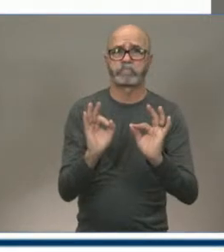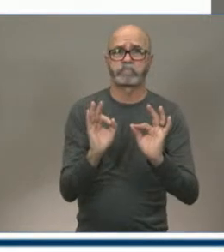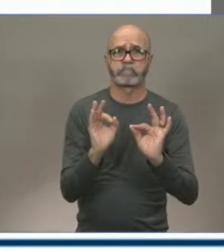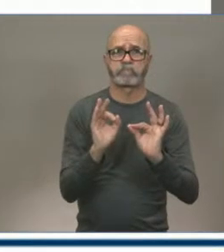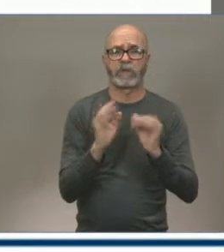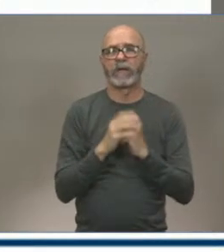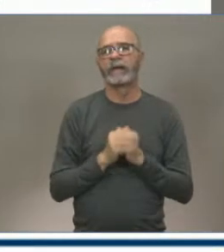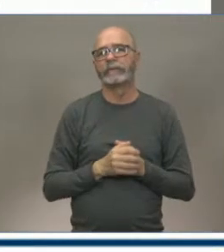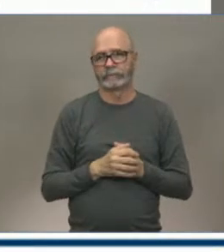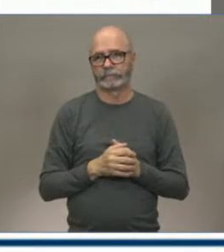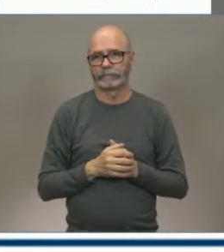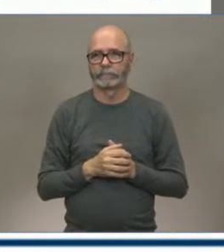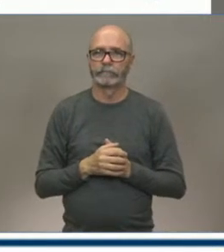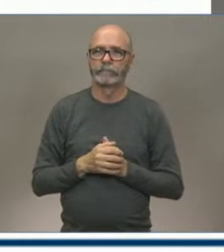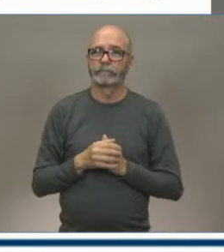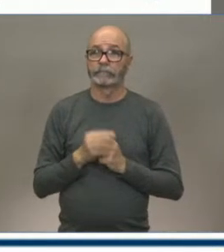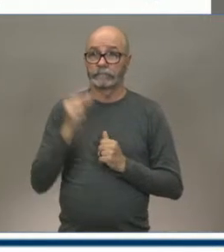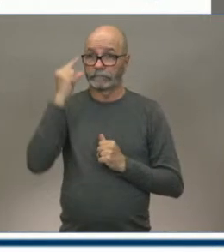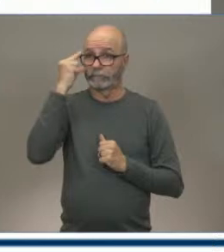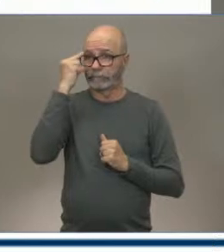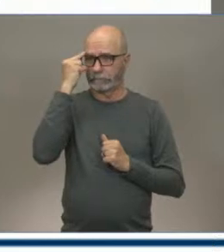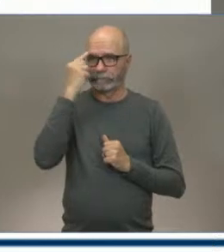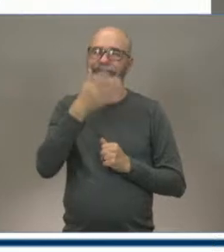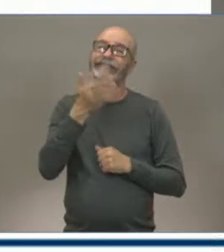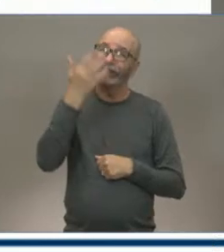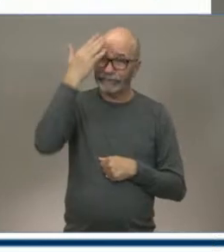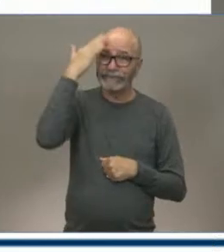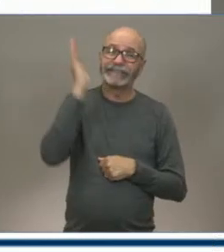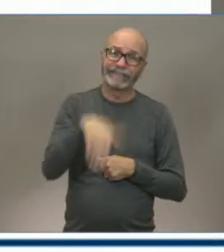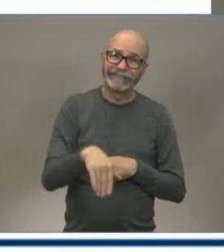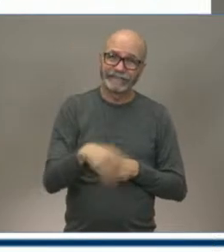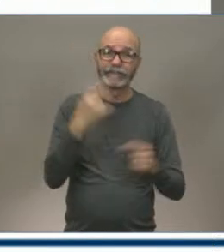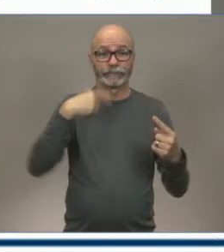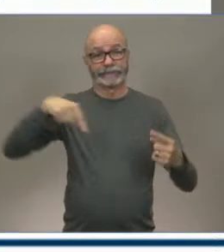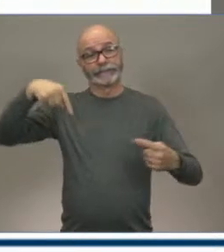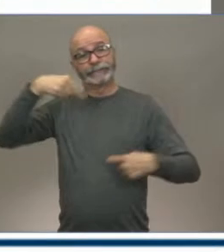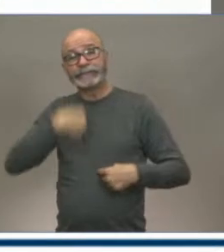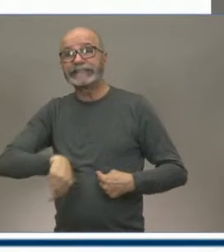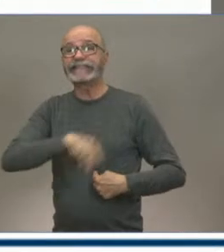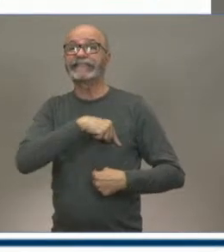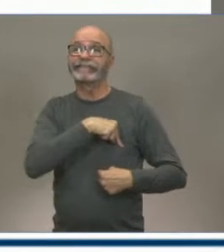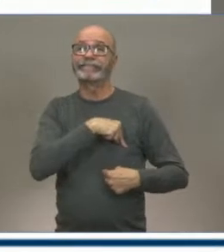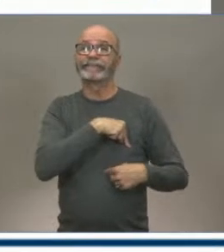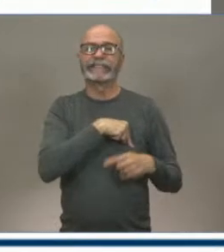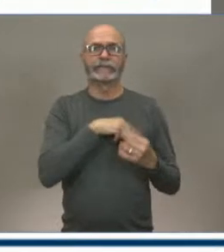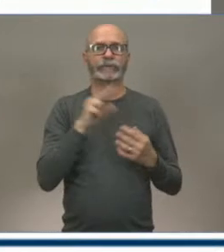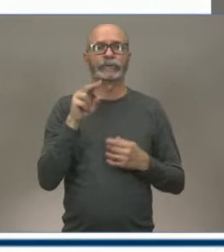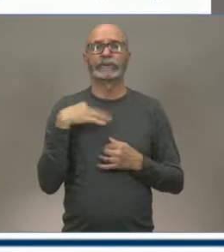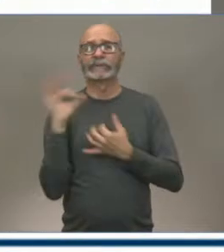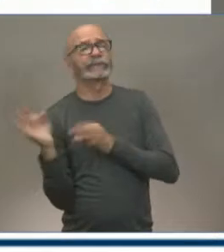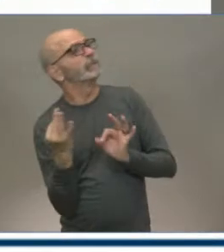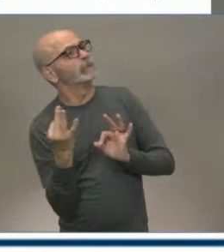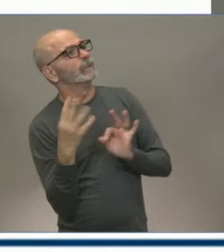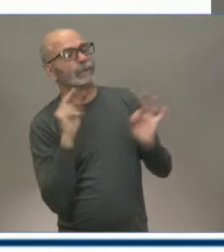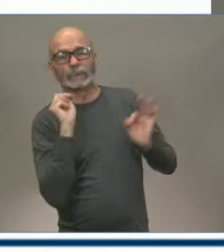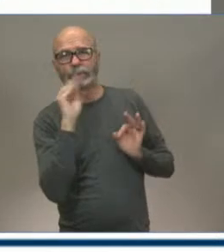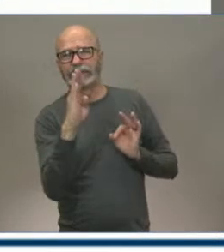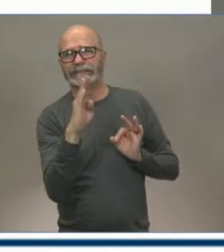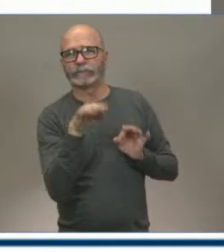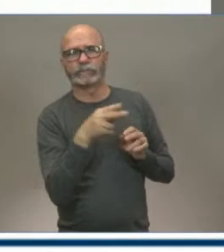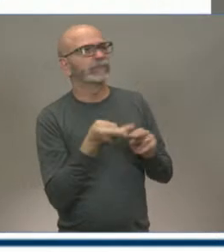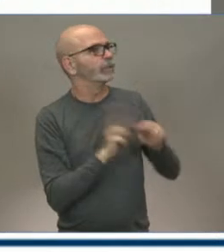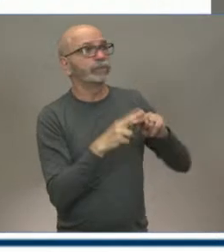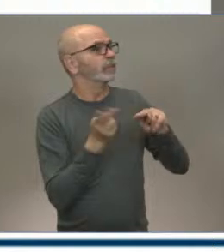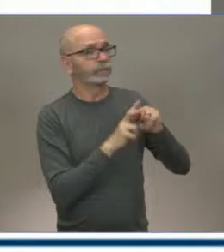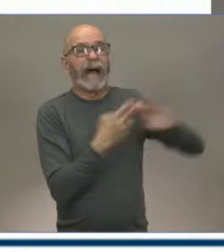well. I'm sure that many of you have been watching this week as our neighbors in New Brunswick have announced several days of